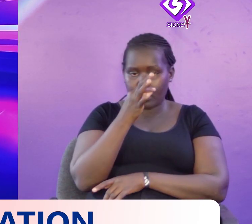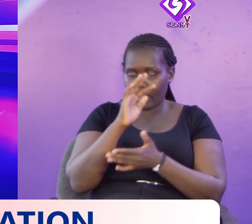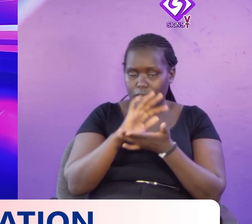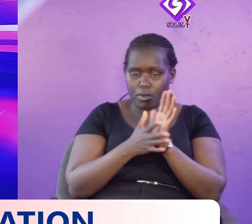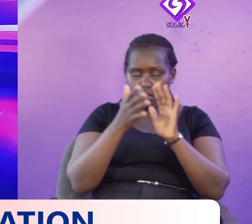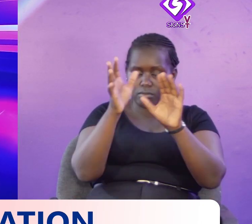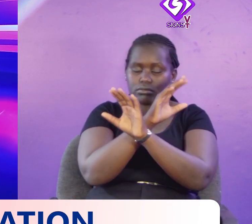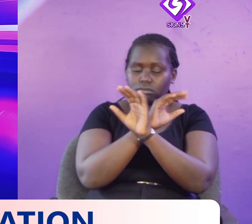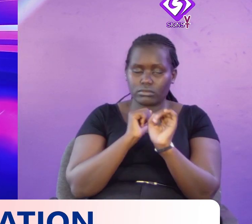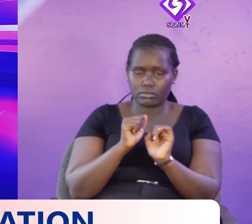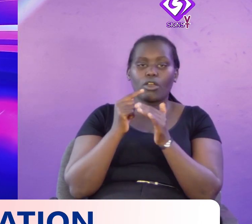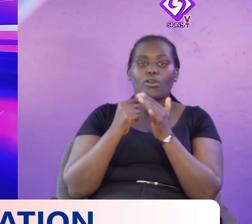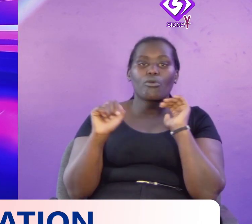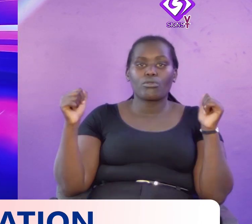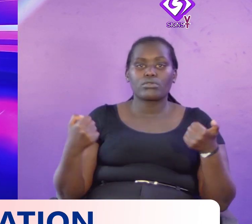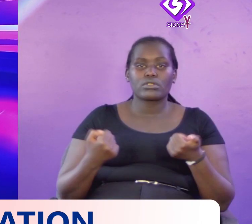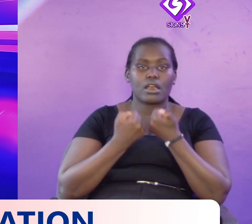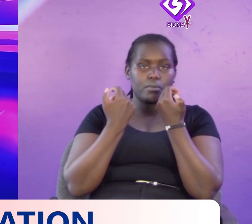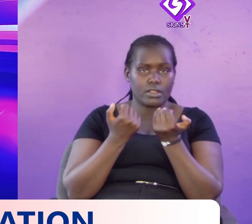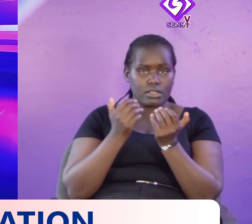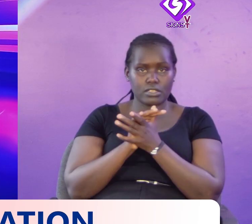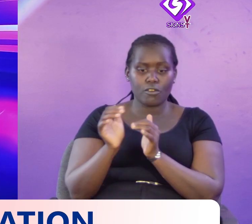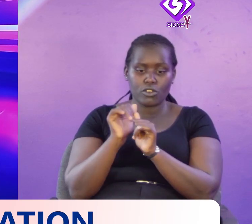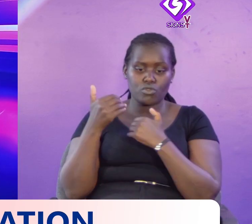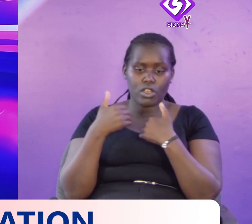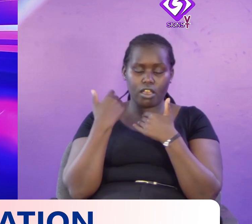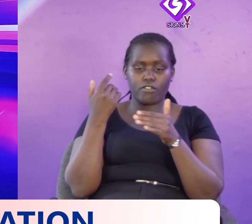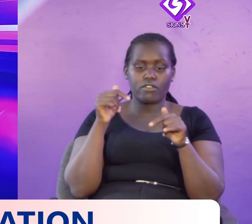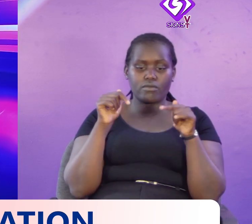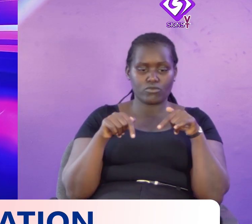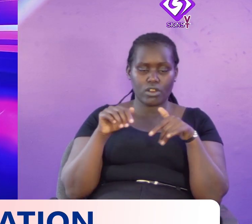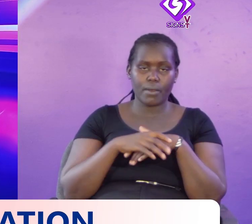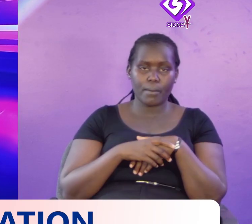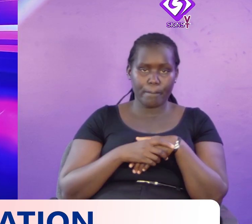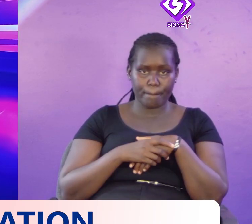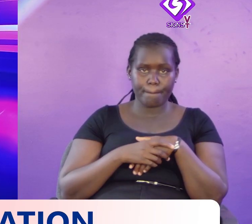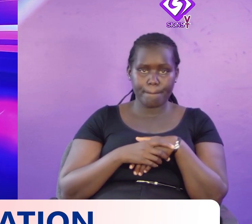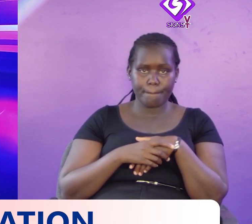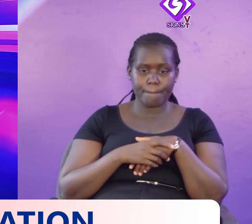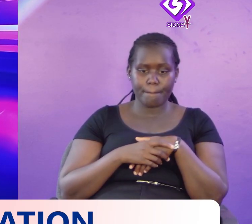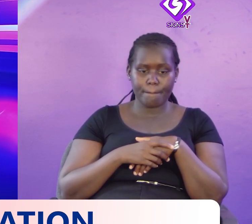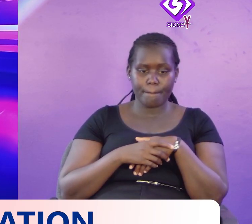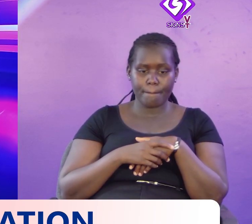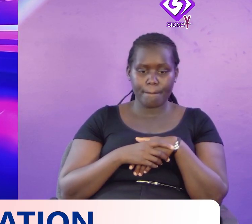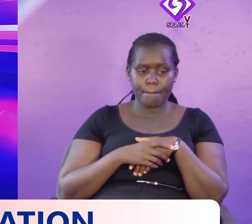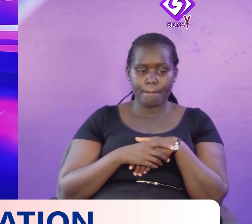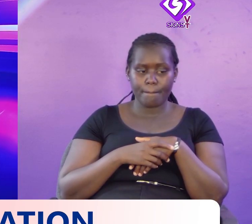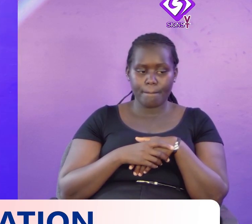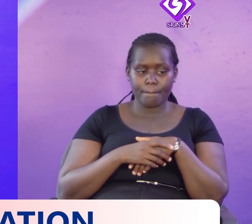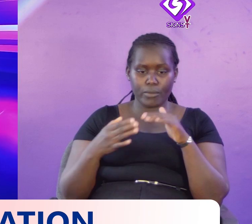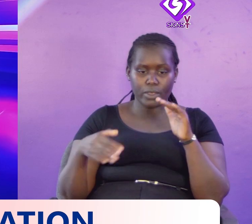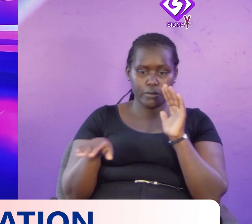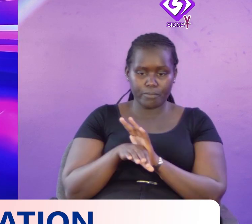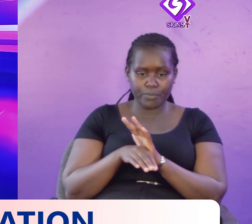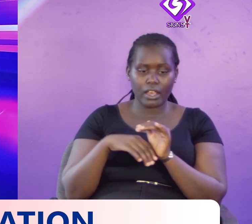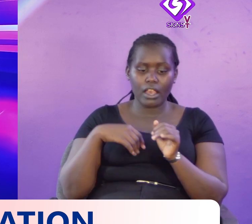in Kenya, yes. What happened to the current president that we have today when he was Minister for Agriculture? He was sacked. Yes. Why can't he do the